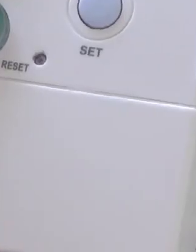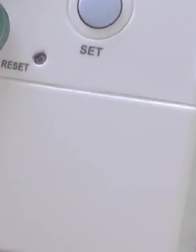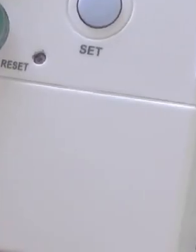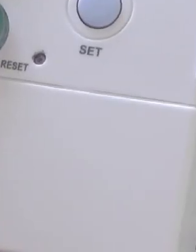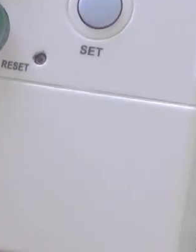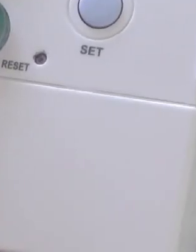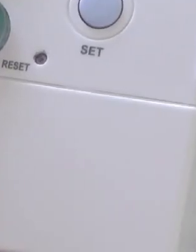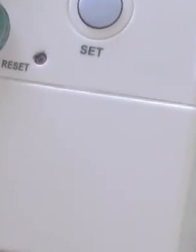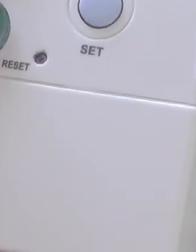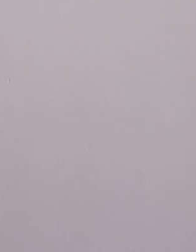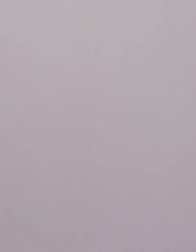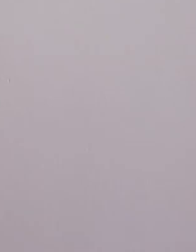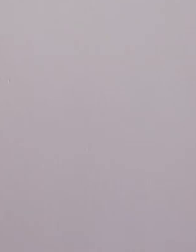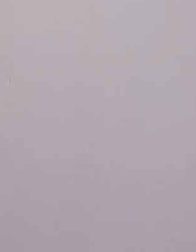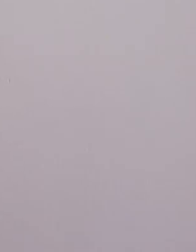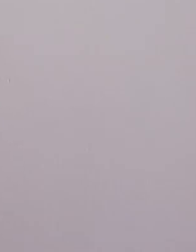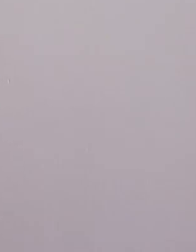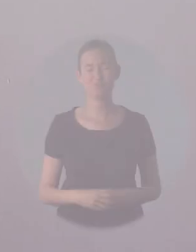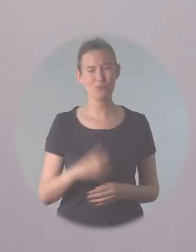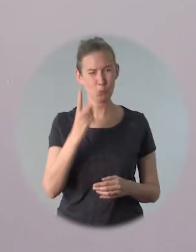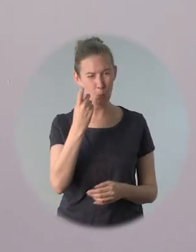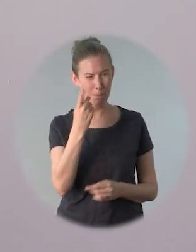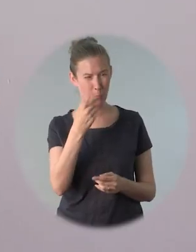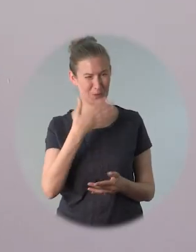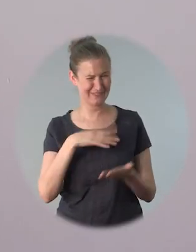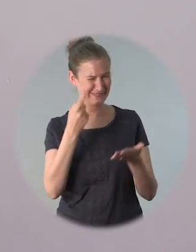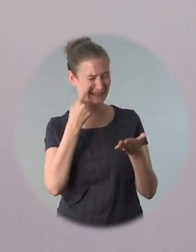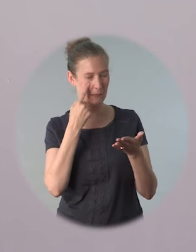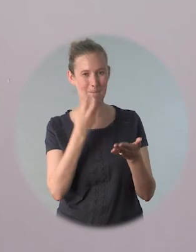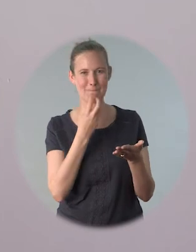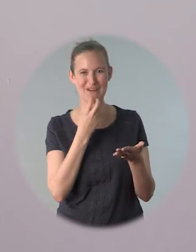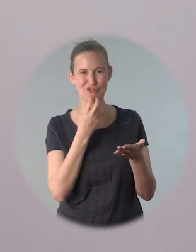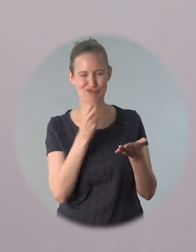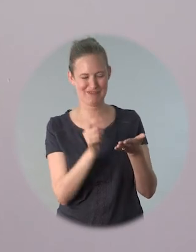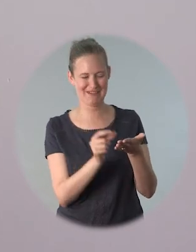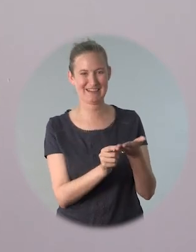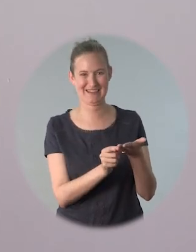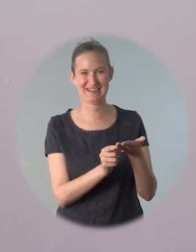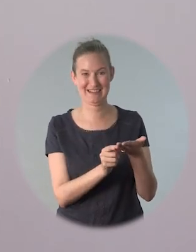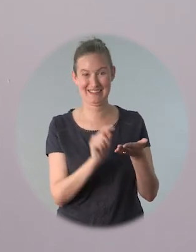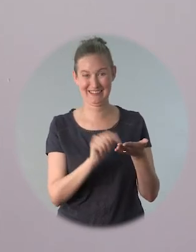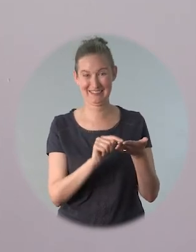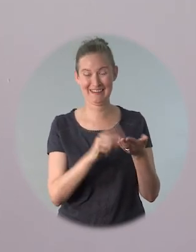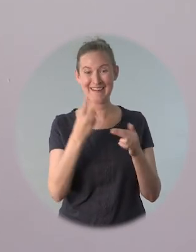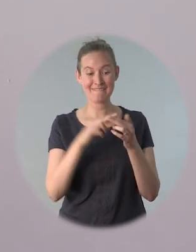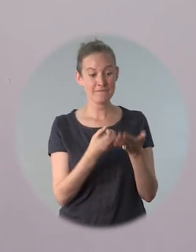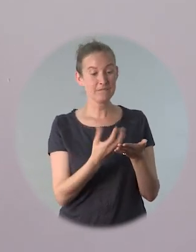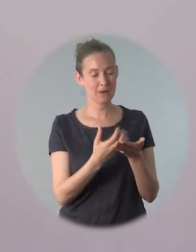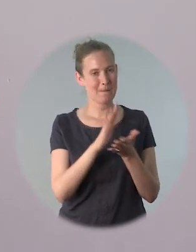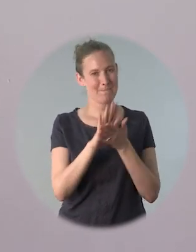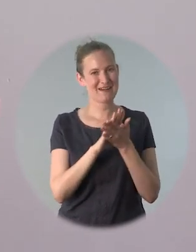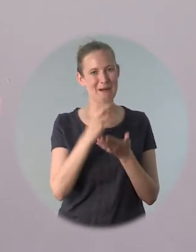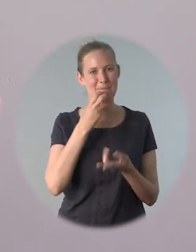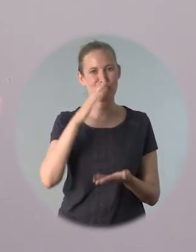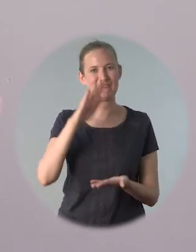previously set. Finally, keep an eye out for a picture of a battery appearing in the bottom corner of the display. This is the